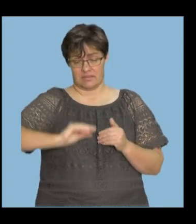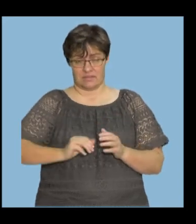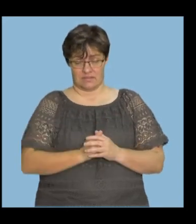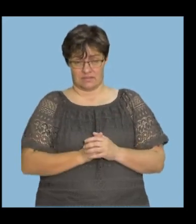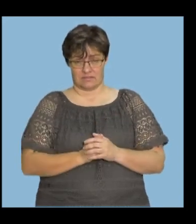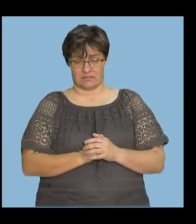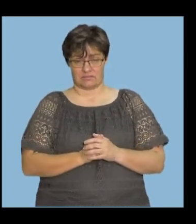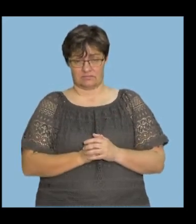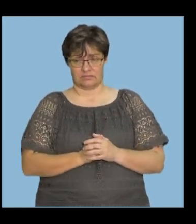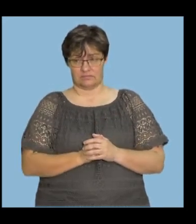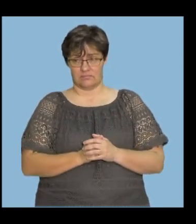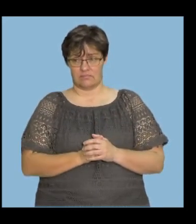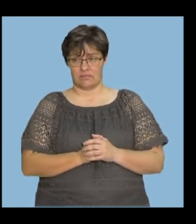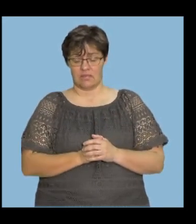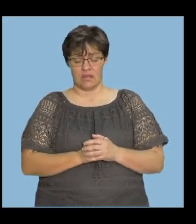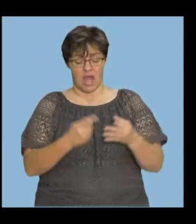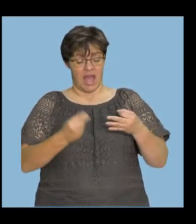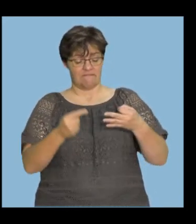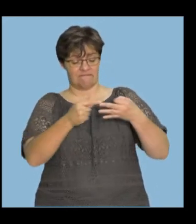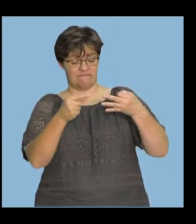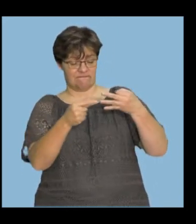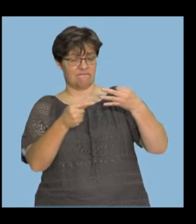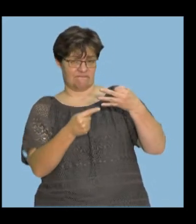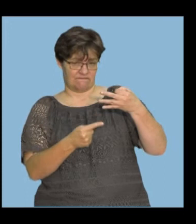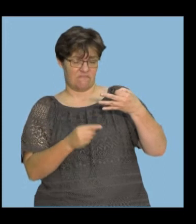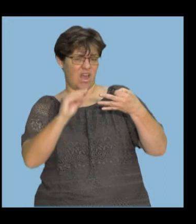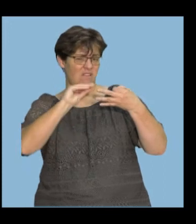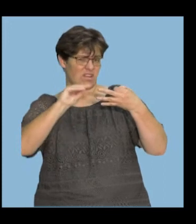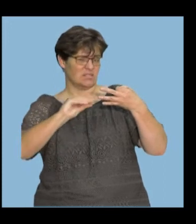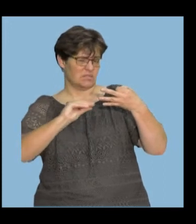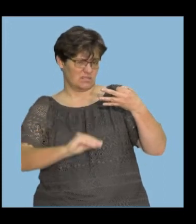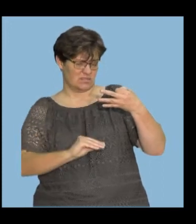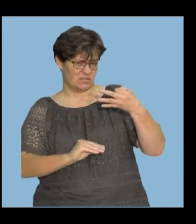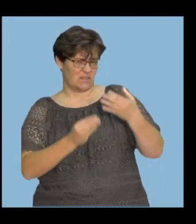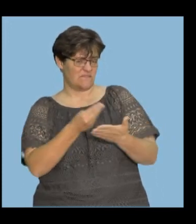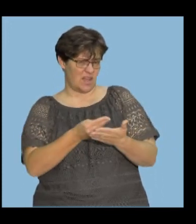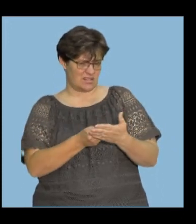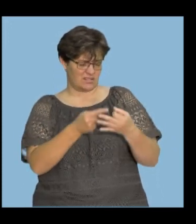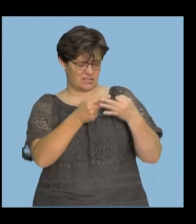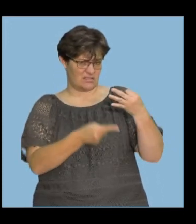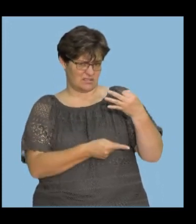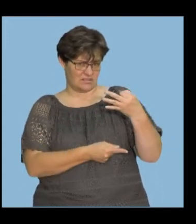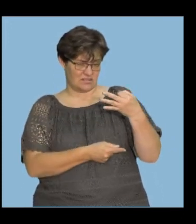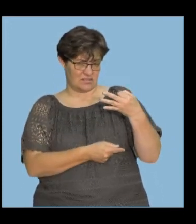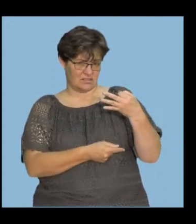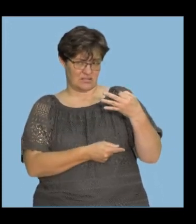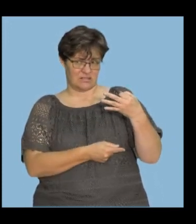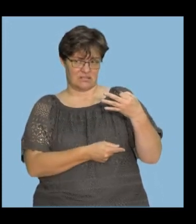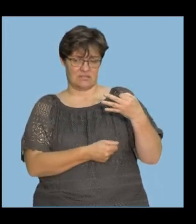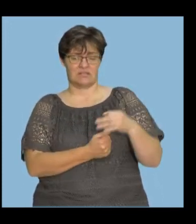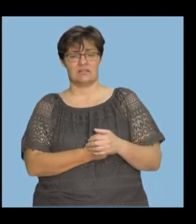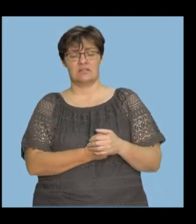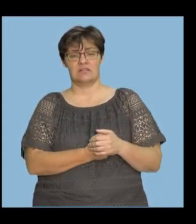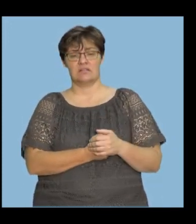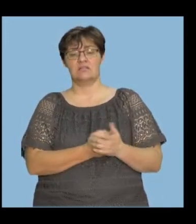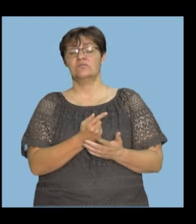One of the three funds which they have shortlisted for investments. Okay. So if the hedge